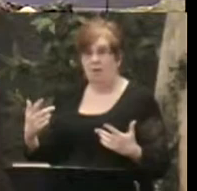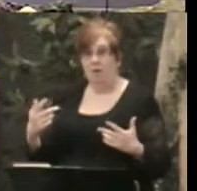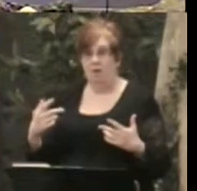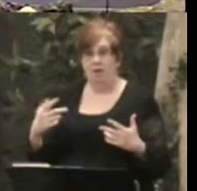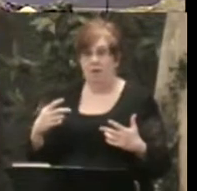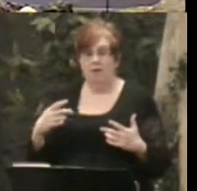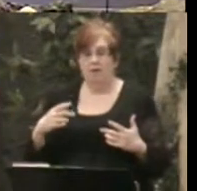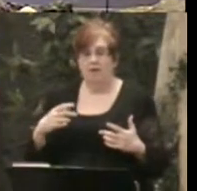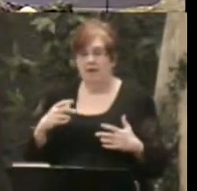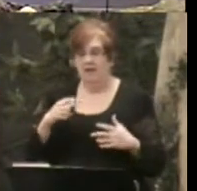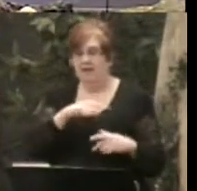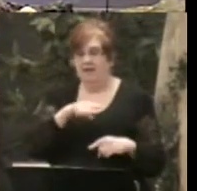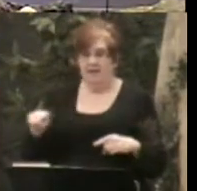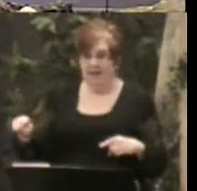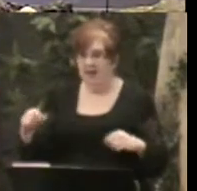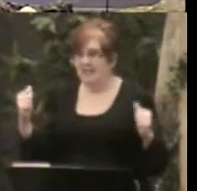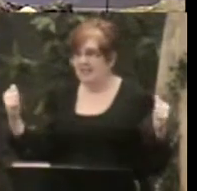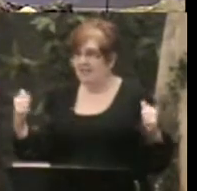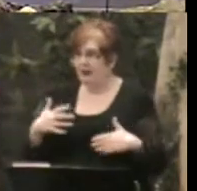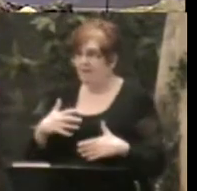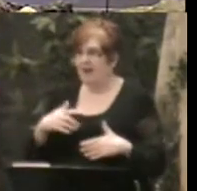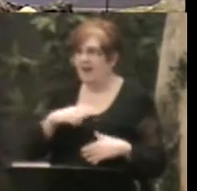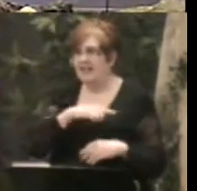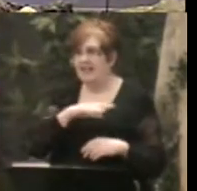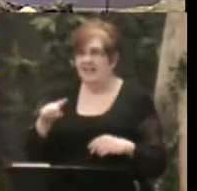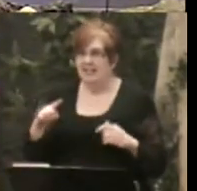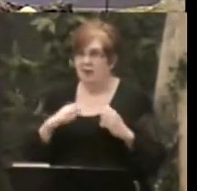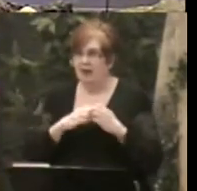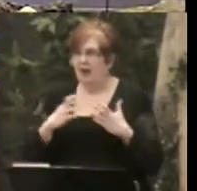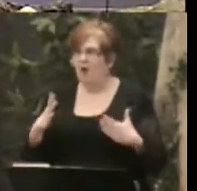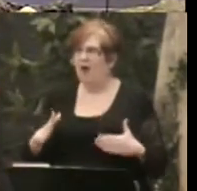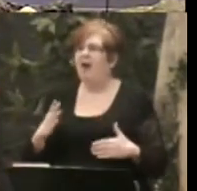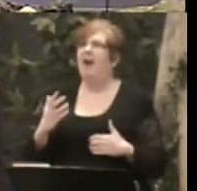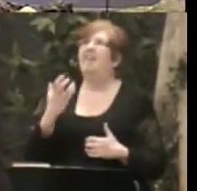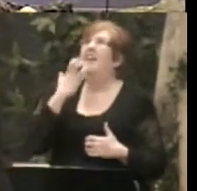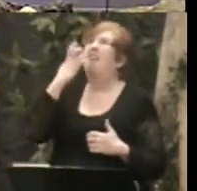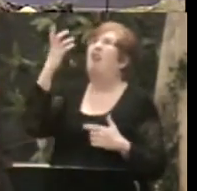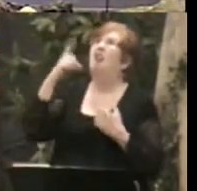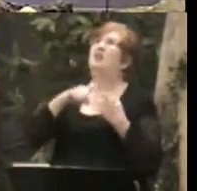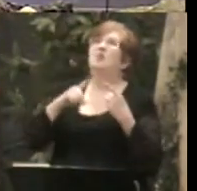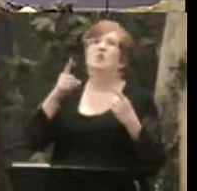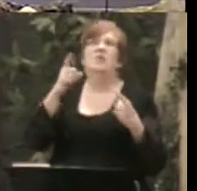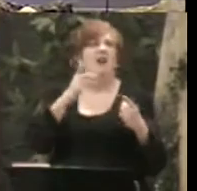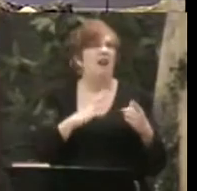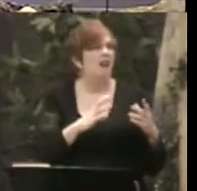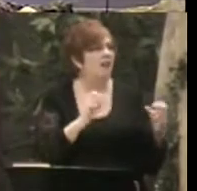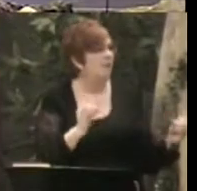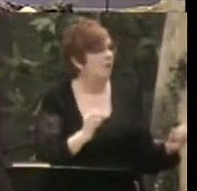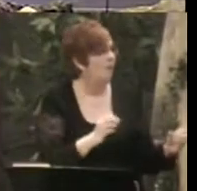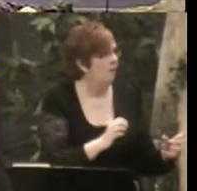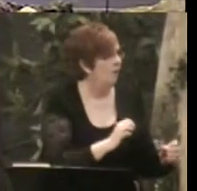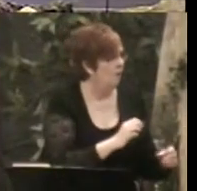storm, so much so that these relatively godless men call out to their gods. It doesn't work.